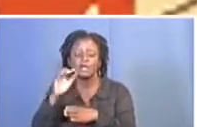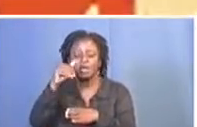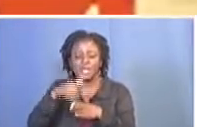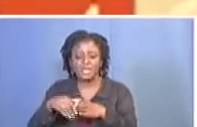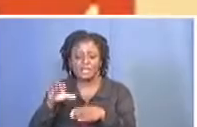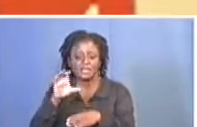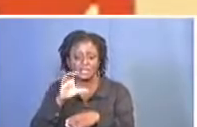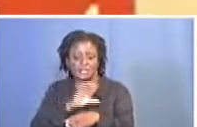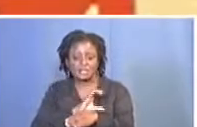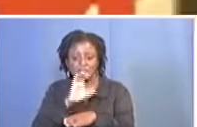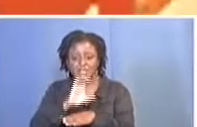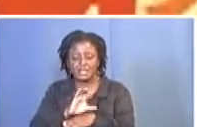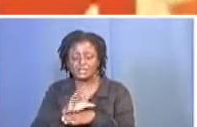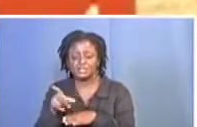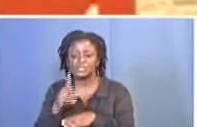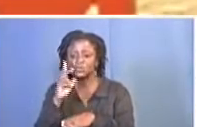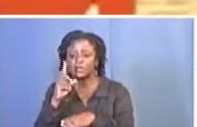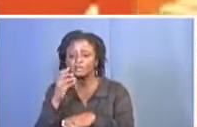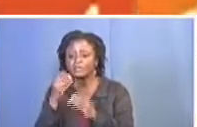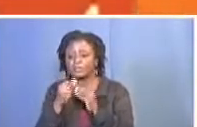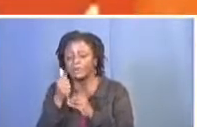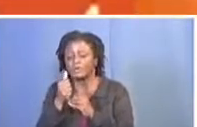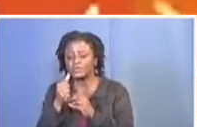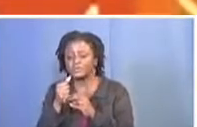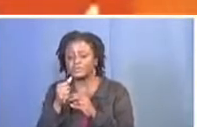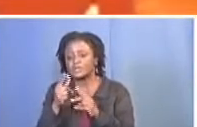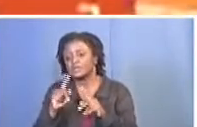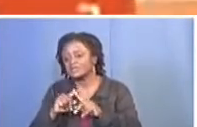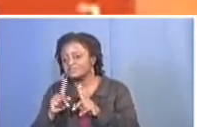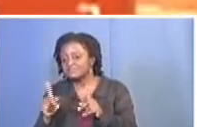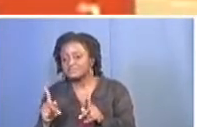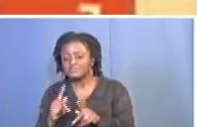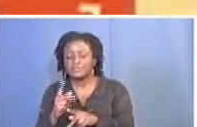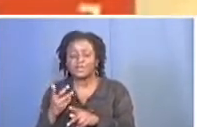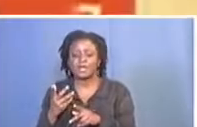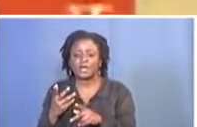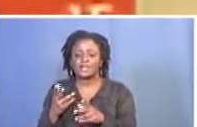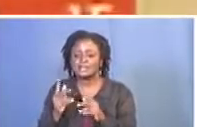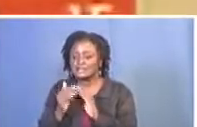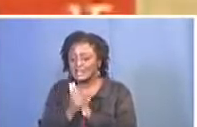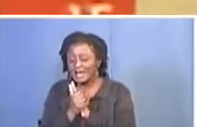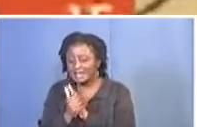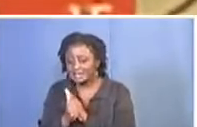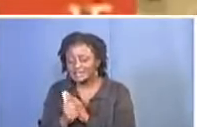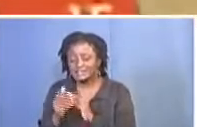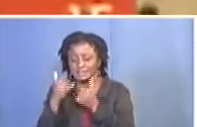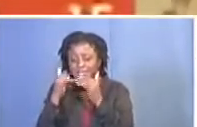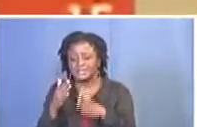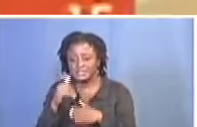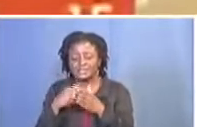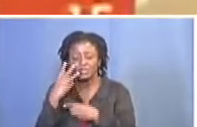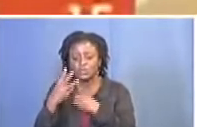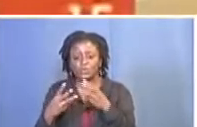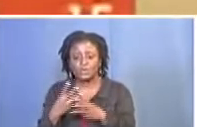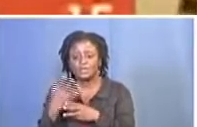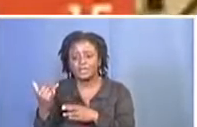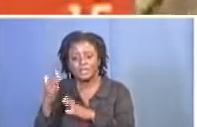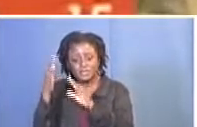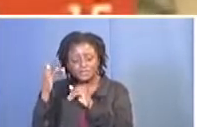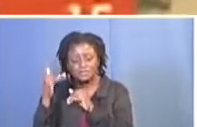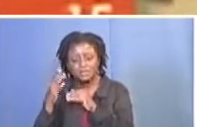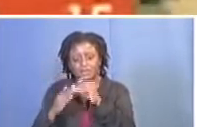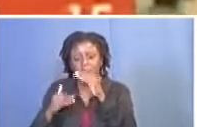most versatile and talented players in the world. She has a burning desire to improve. They look forward to building upon the momentum